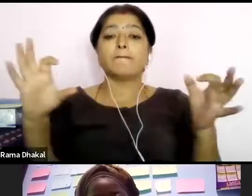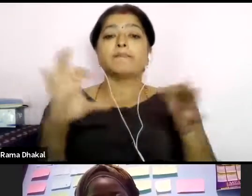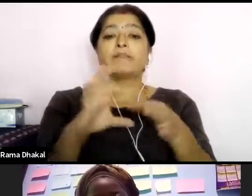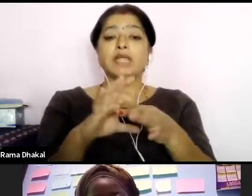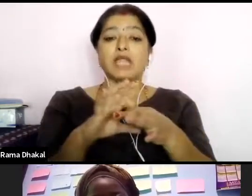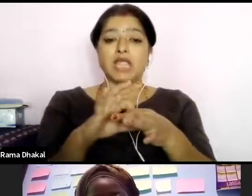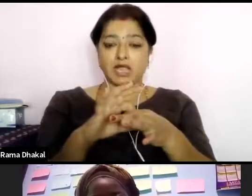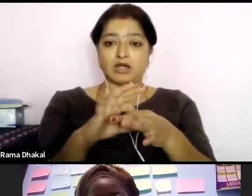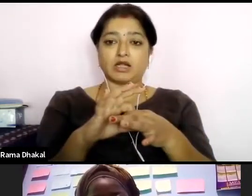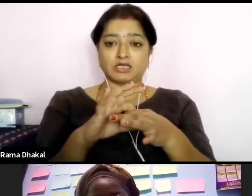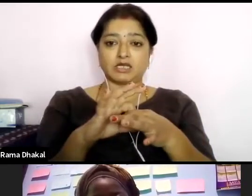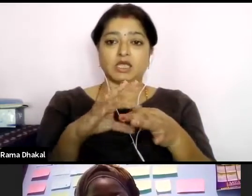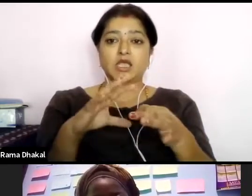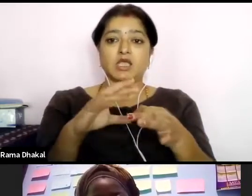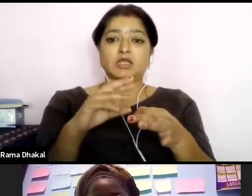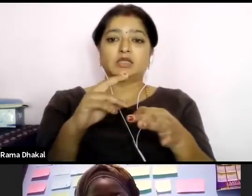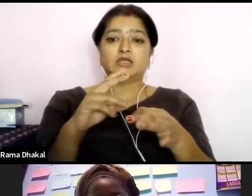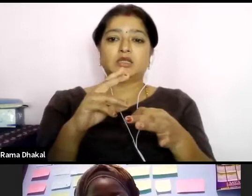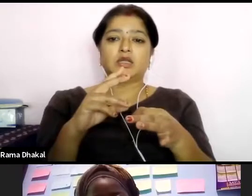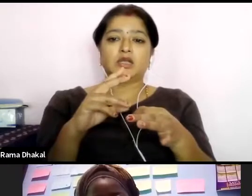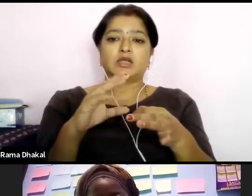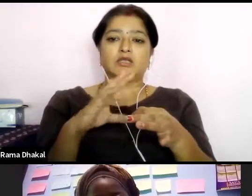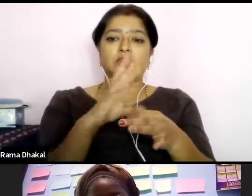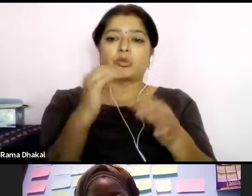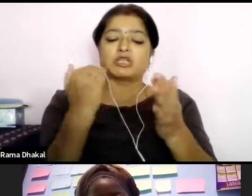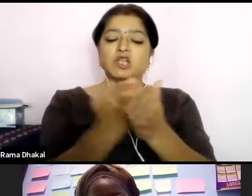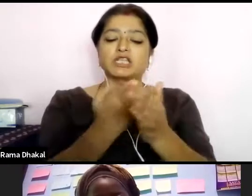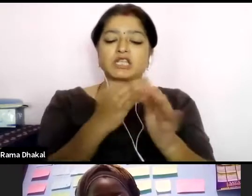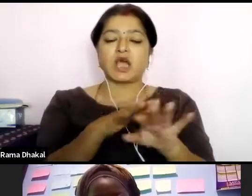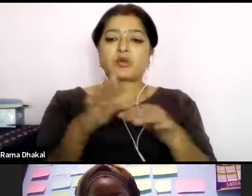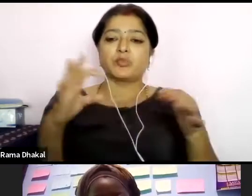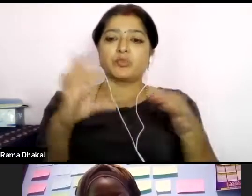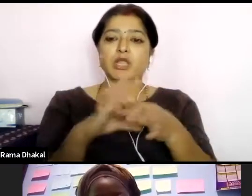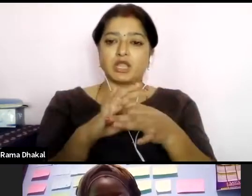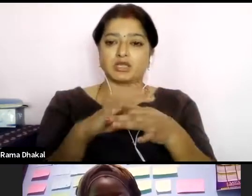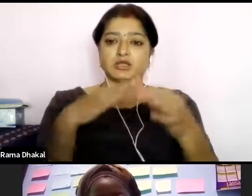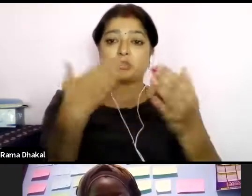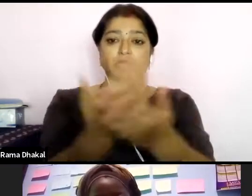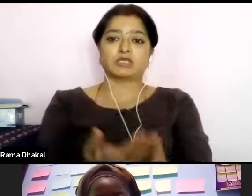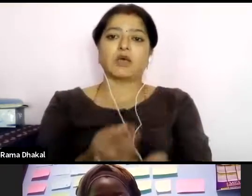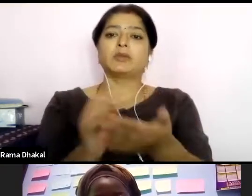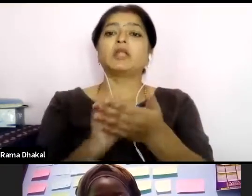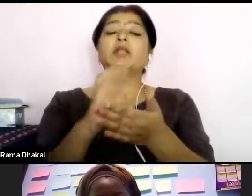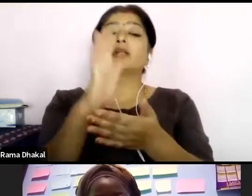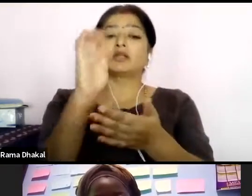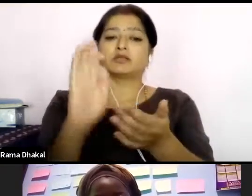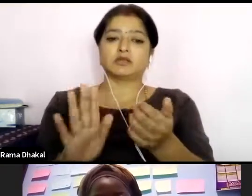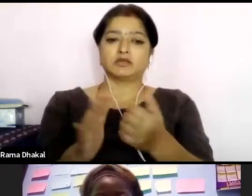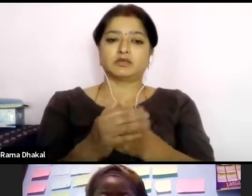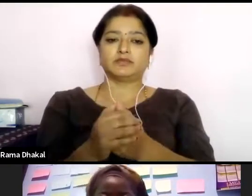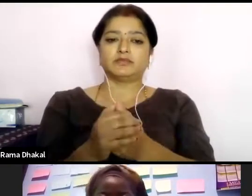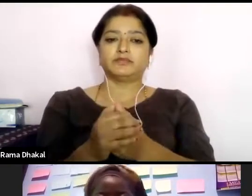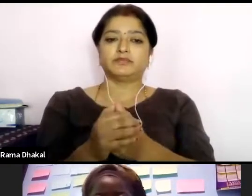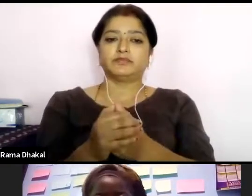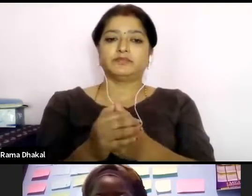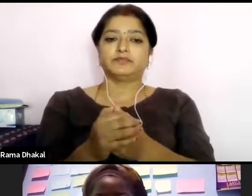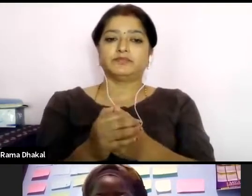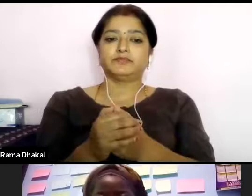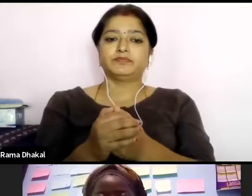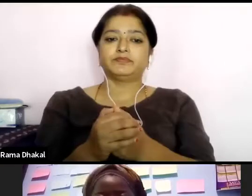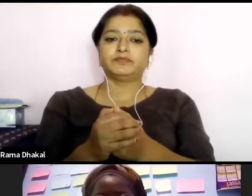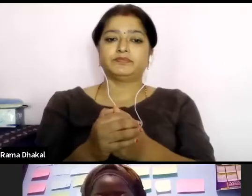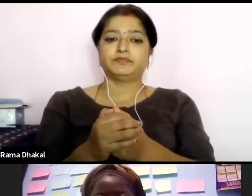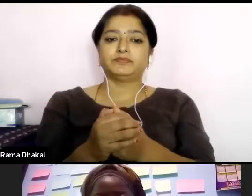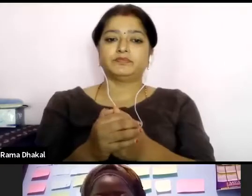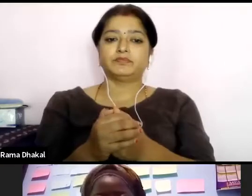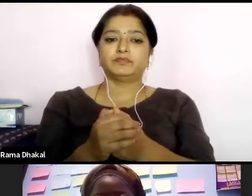that we think that a certain grant making organization is able terms, it would be lovely to see the NGOs